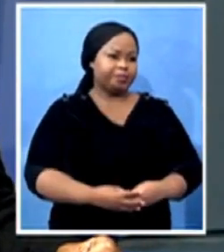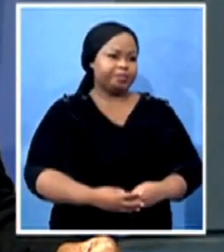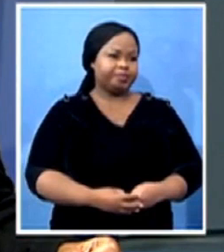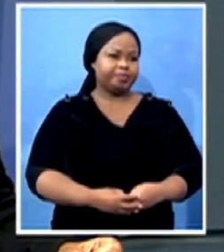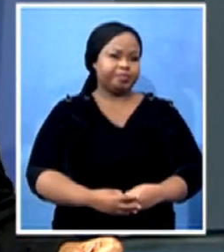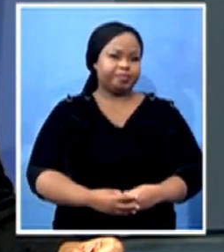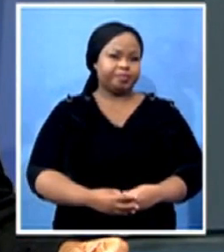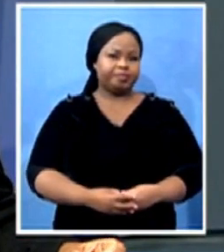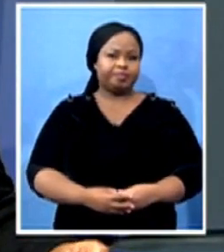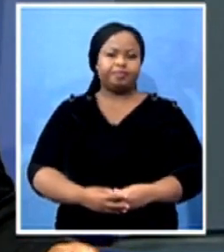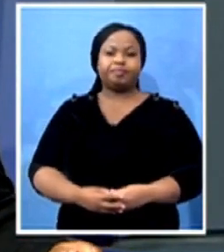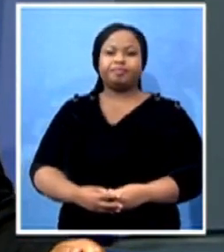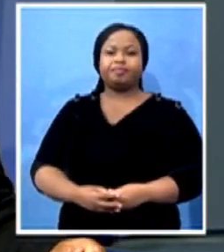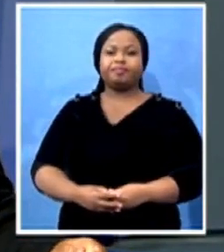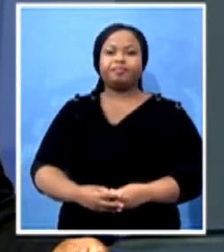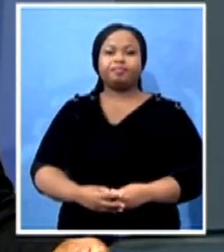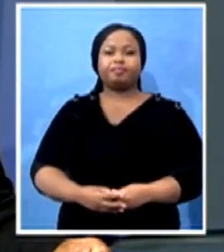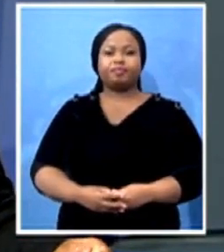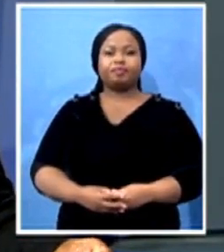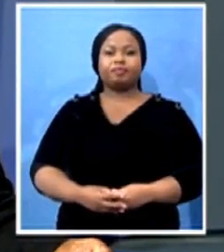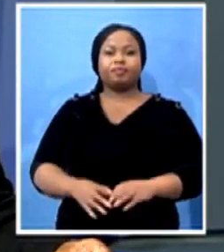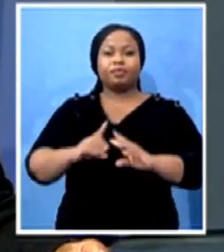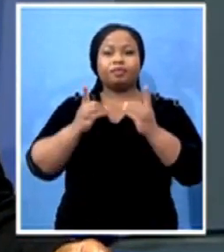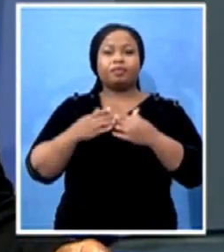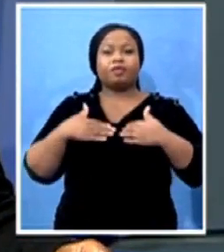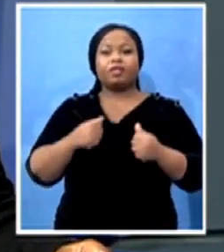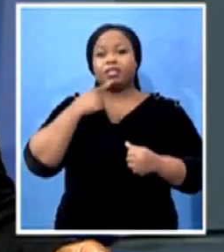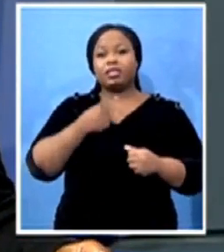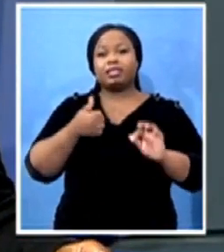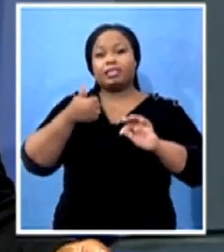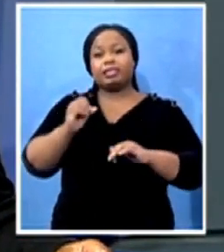The Health Ministry says another 60 people have died from COVID-19, bringing the